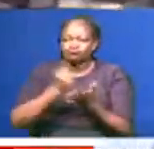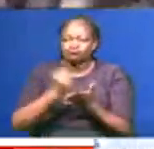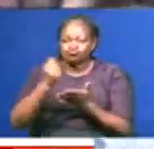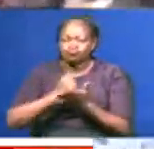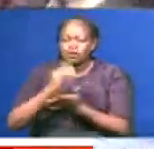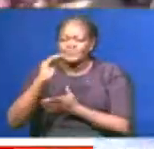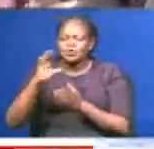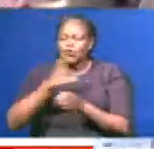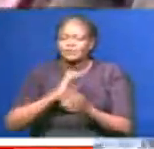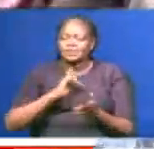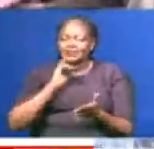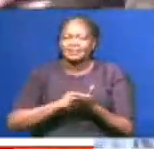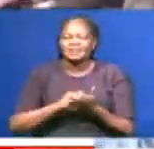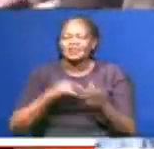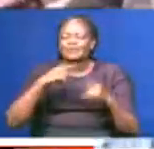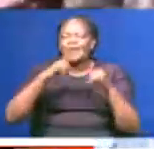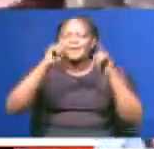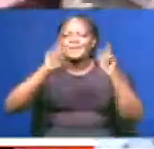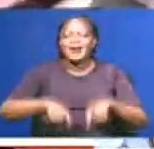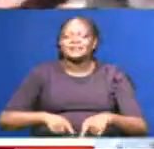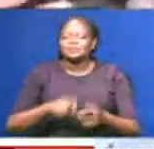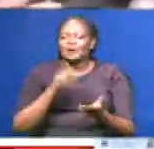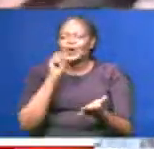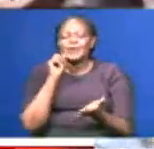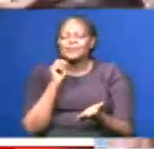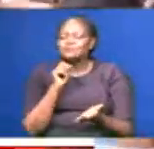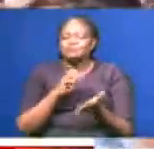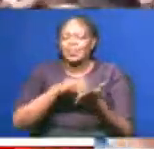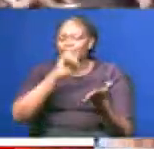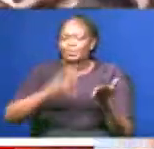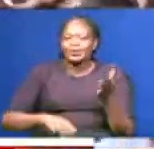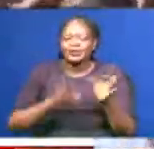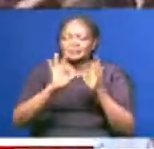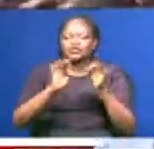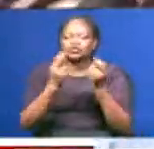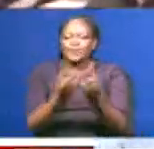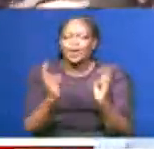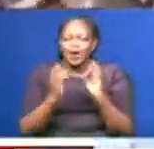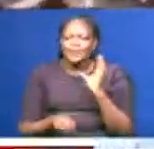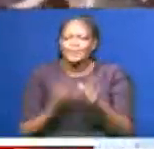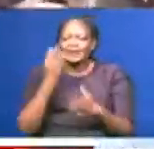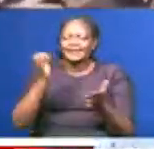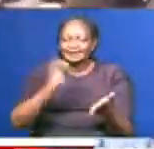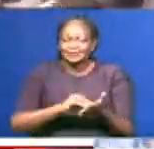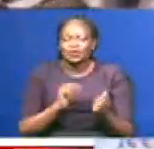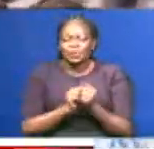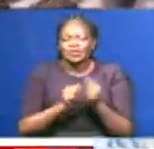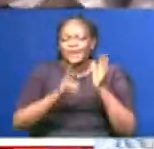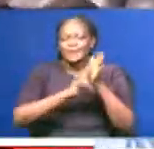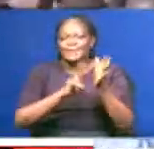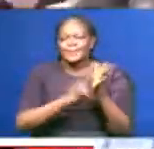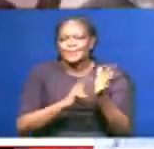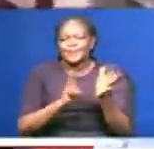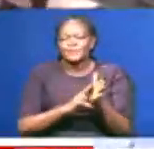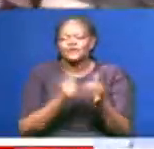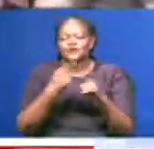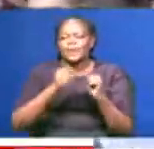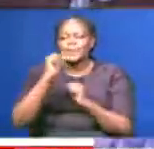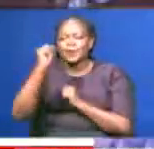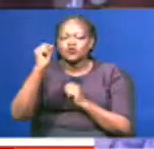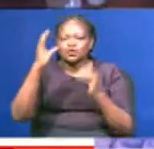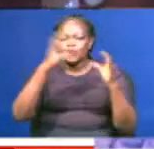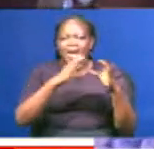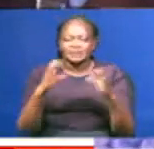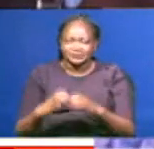saying the process should be revoked and the selection panel reconstituted with the representatives drawn from political